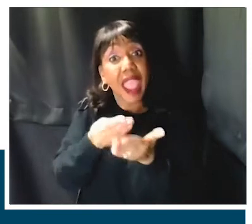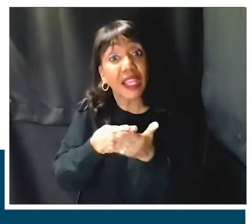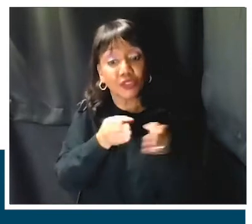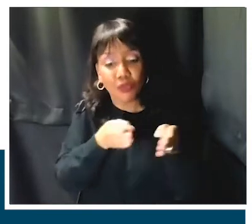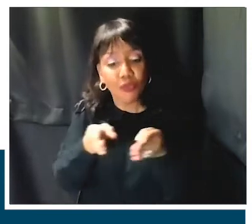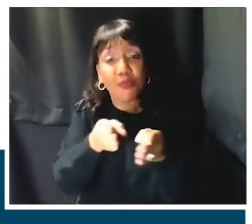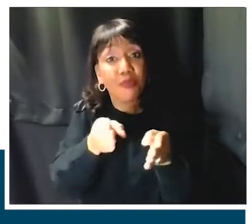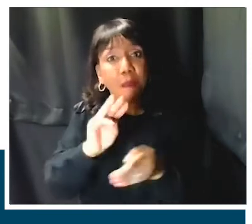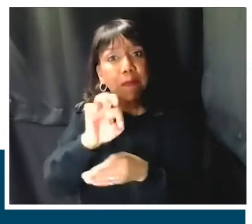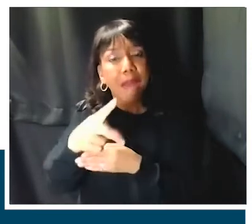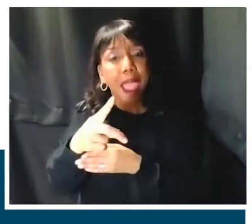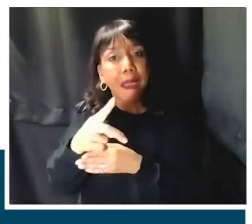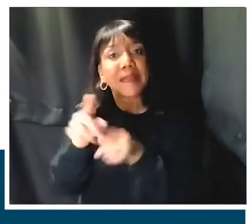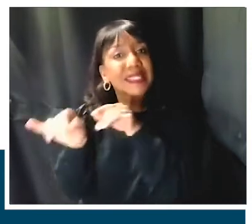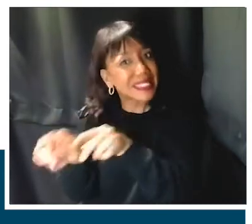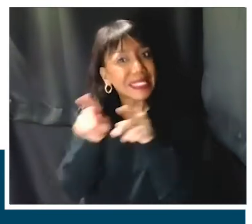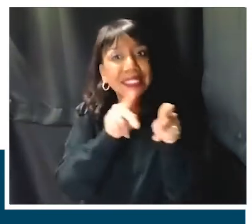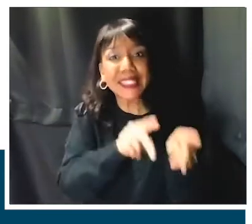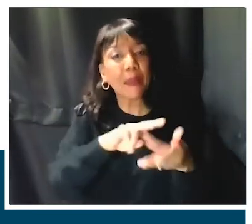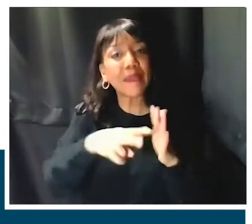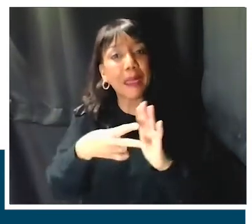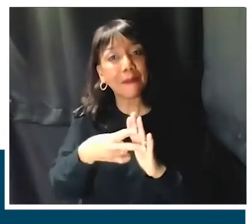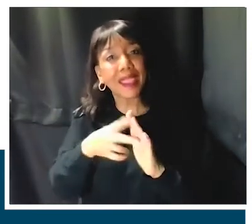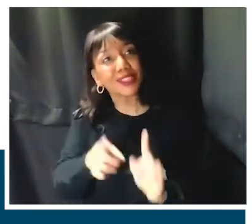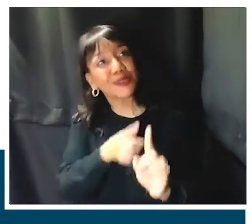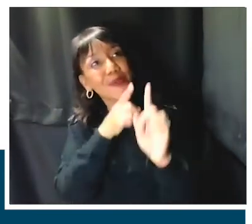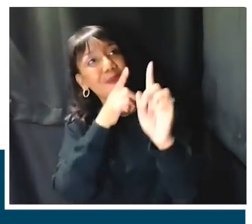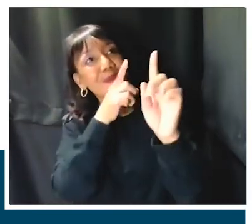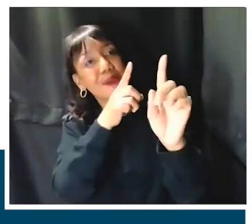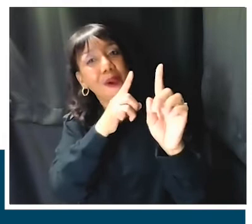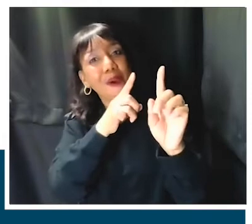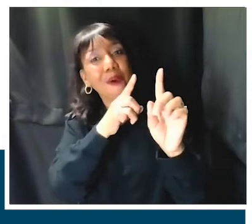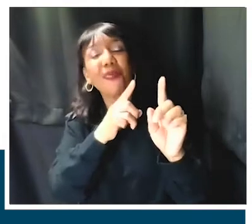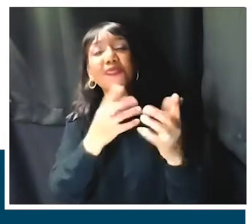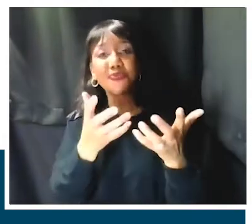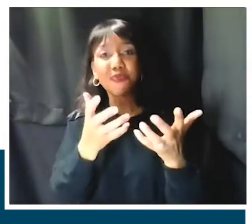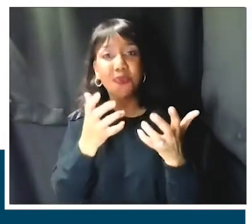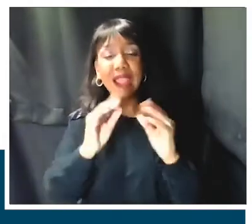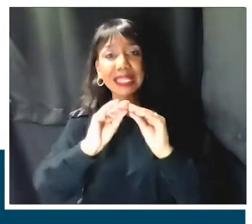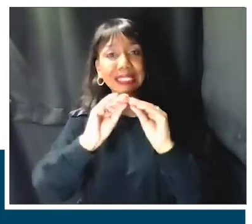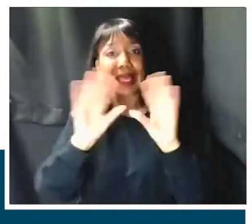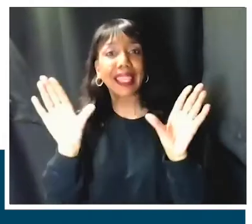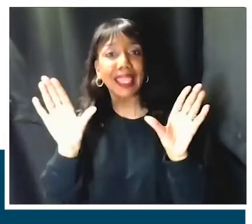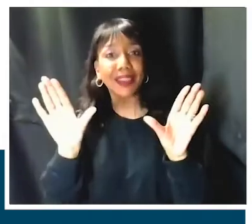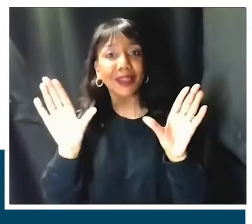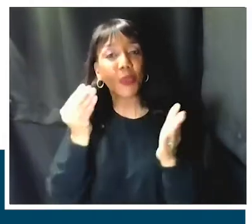roadmap is similar. It helps you navigate towards a brighter financial future.